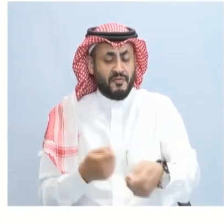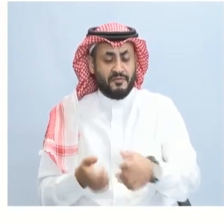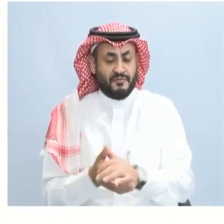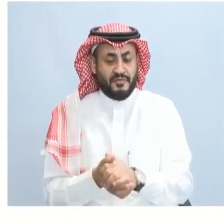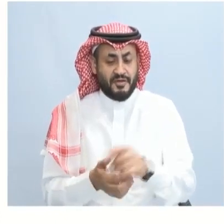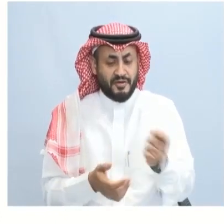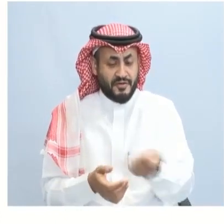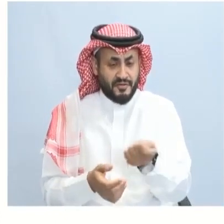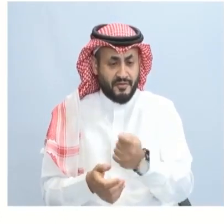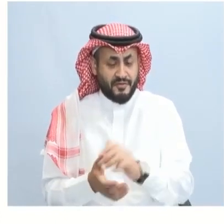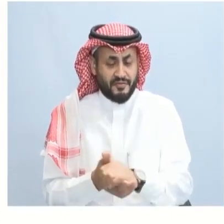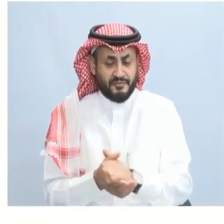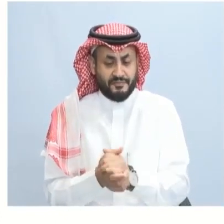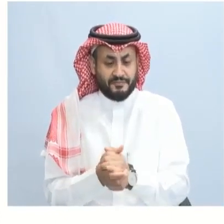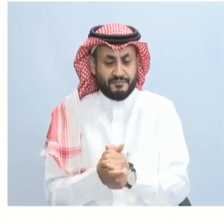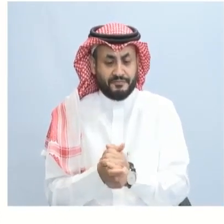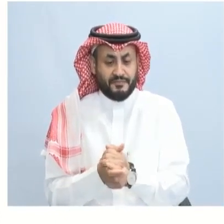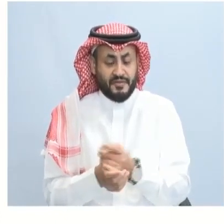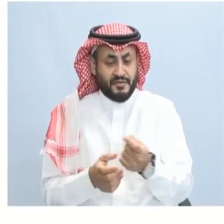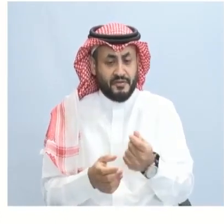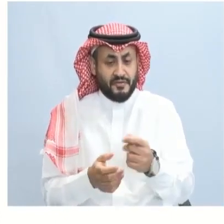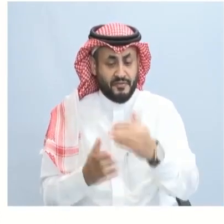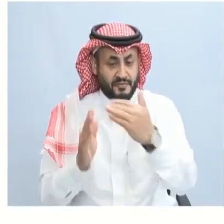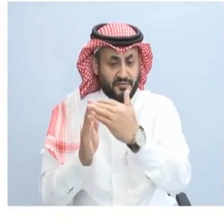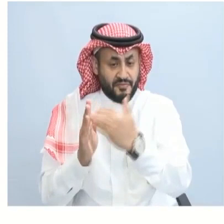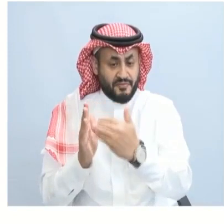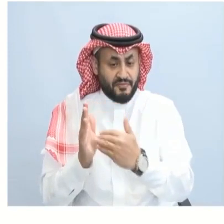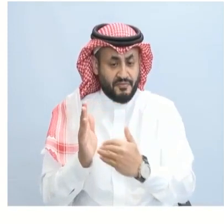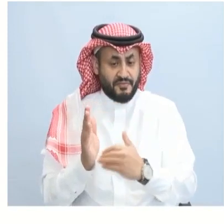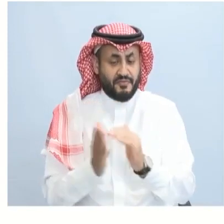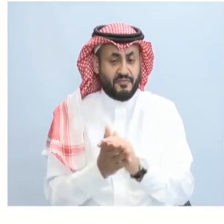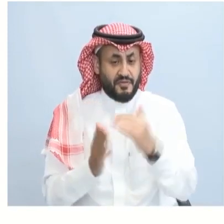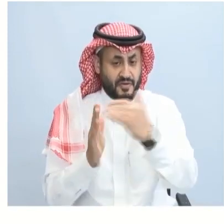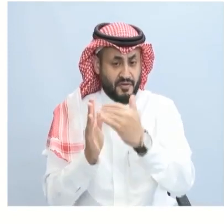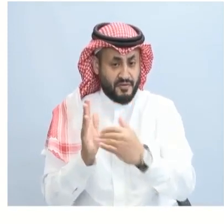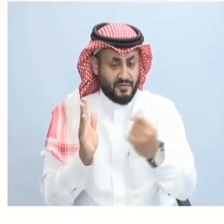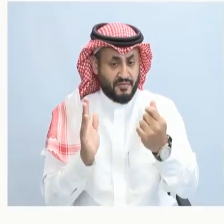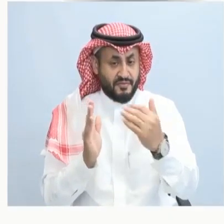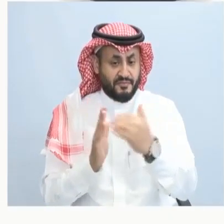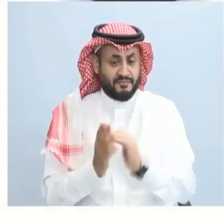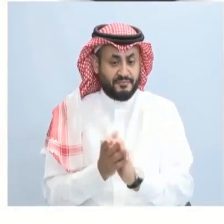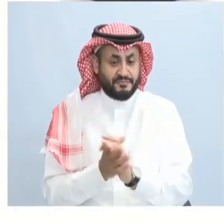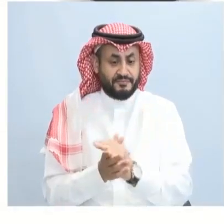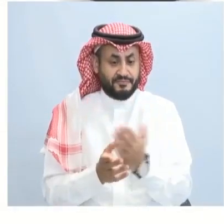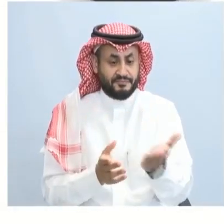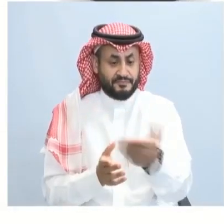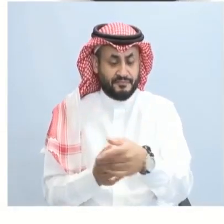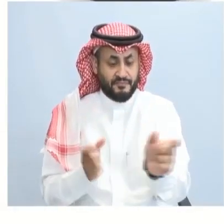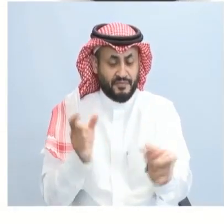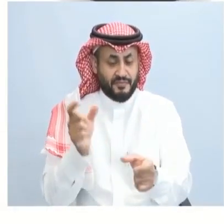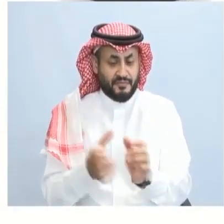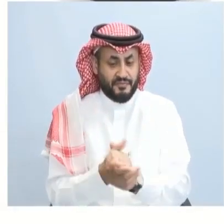then number the forms of money in the order they were used. So here we have